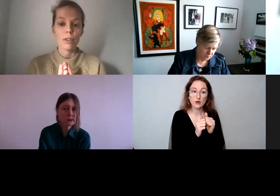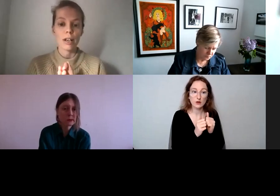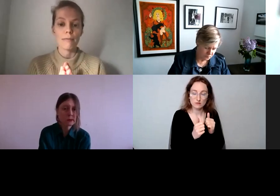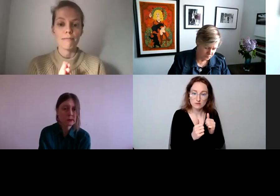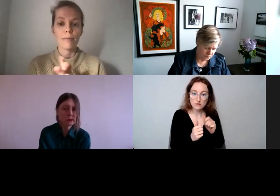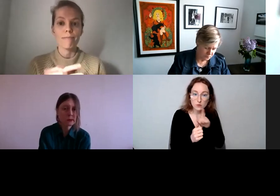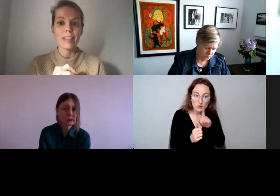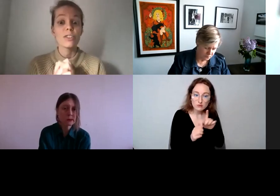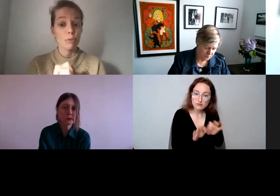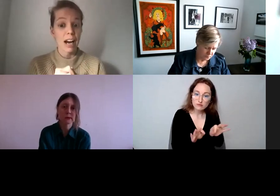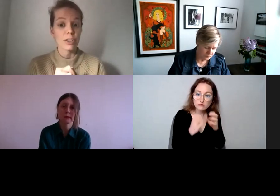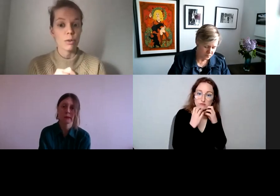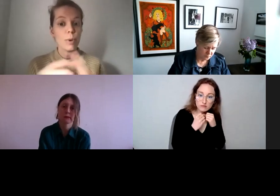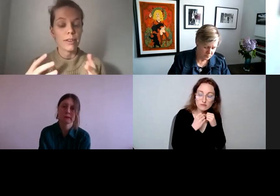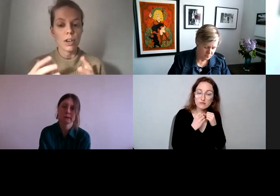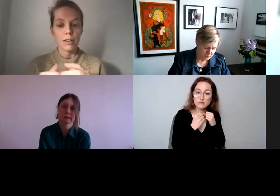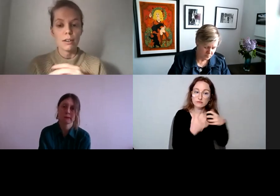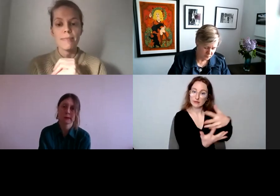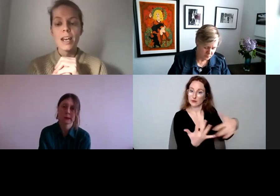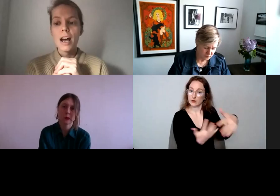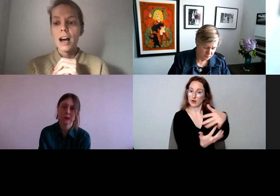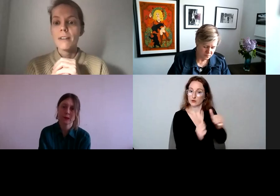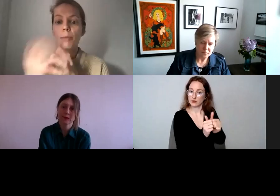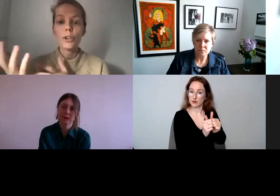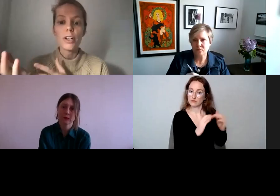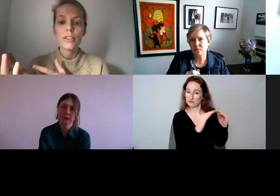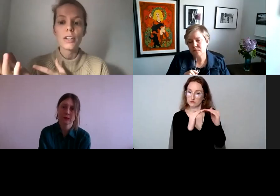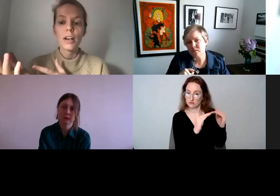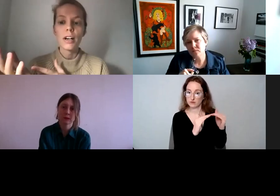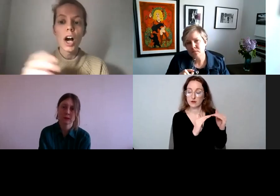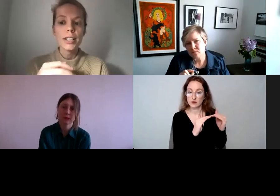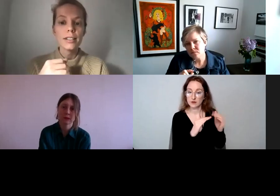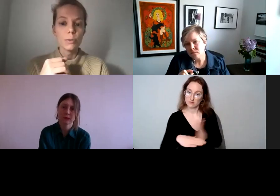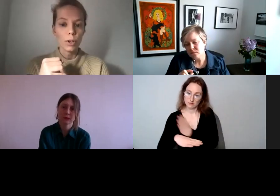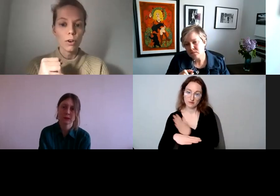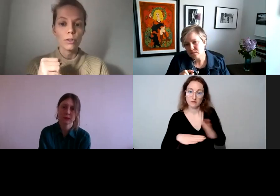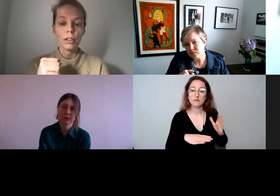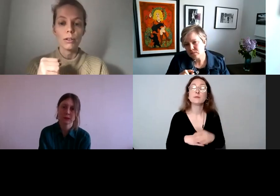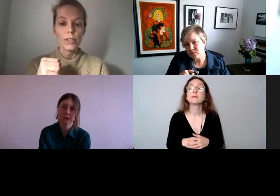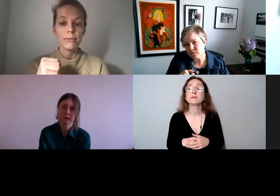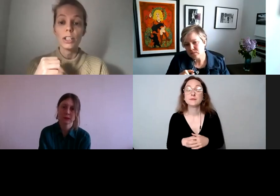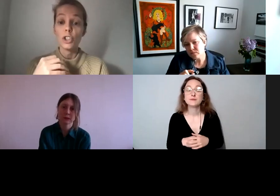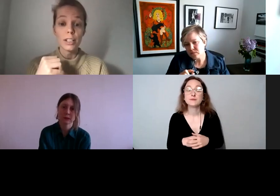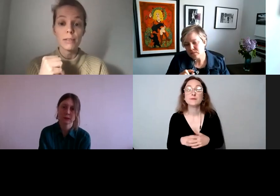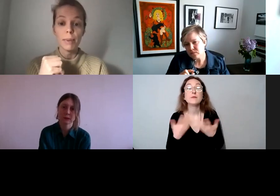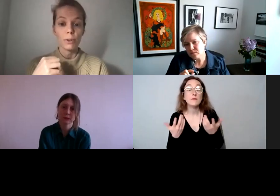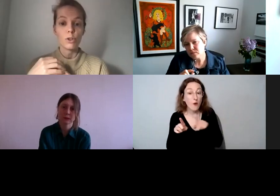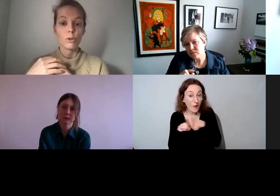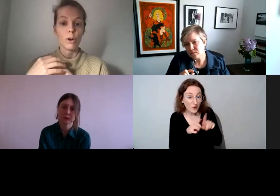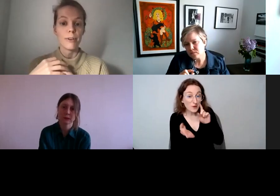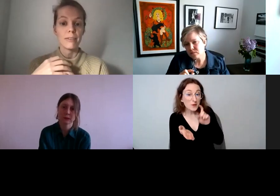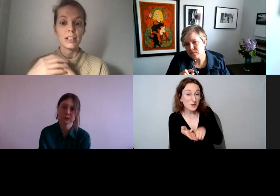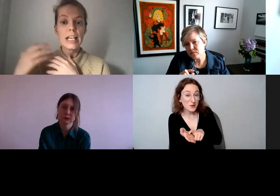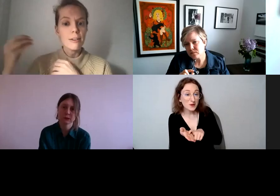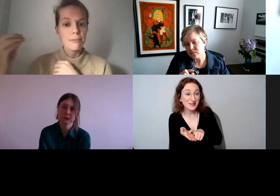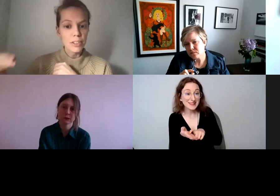meaningful interaction with each other. I've come across contexts that were called inclusivni just by virtue